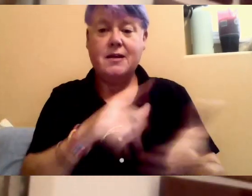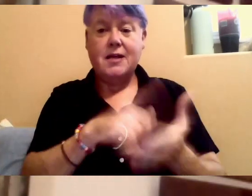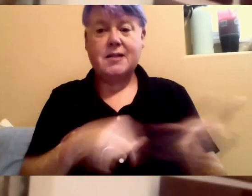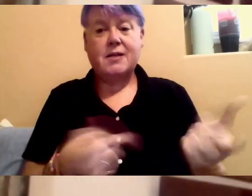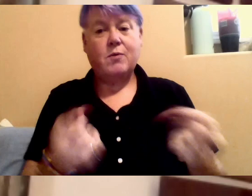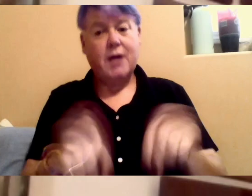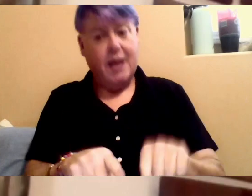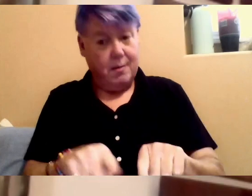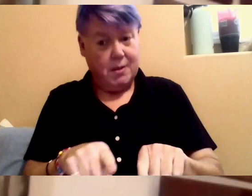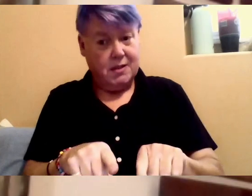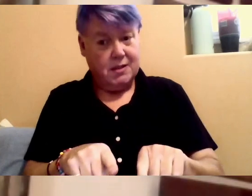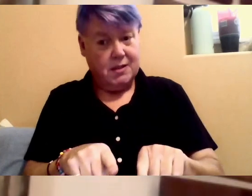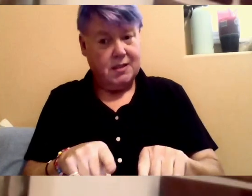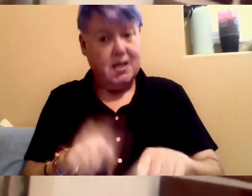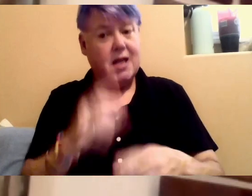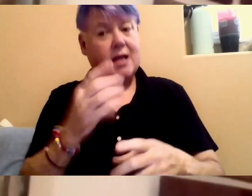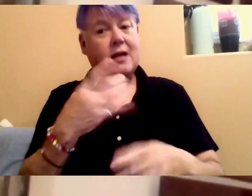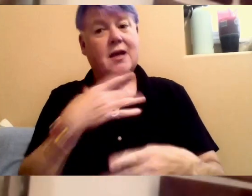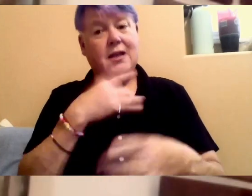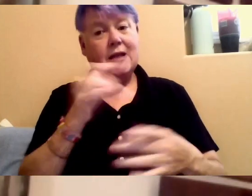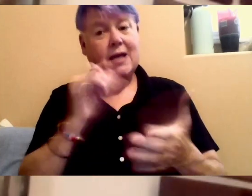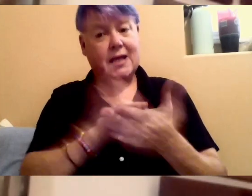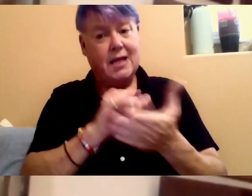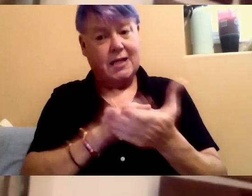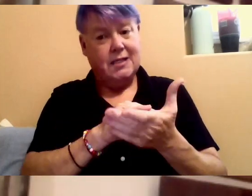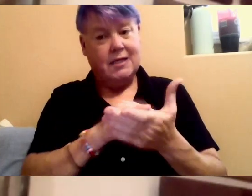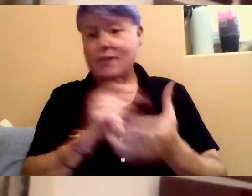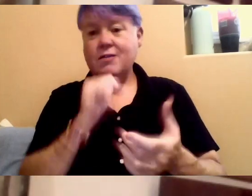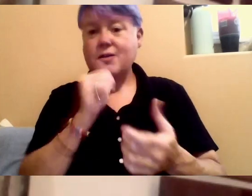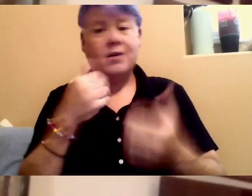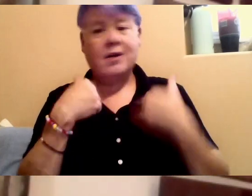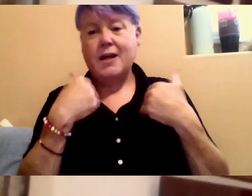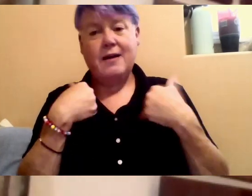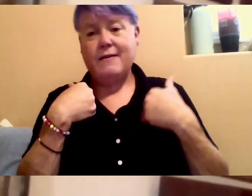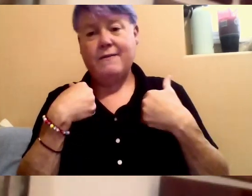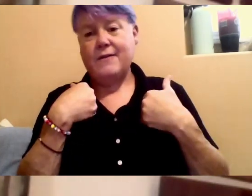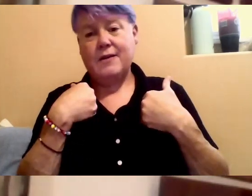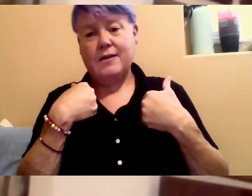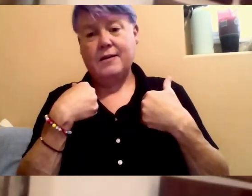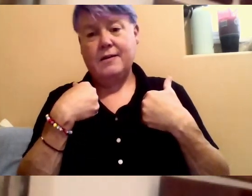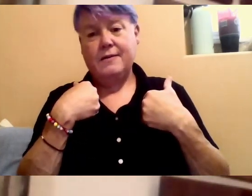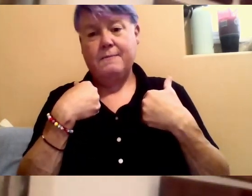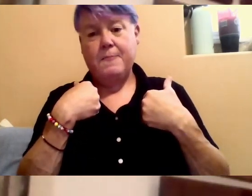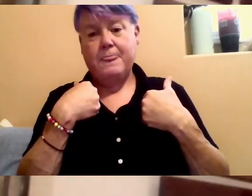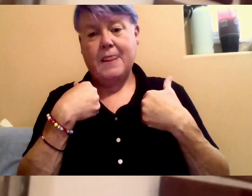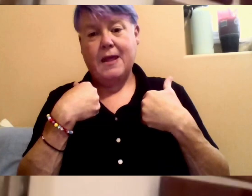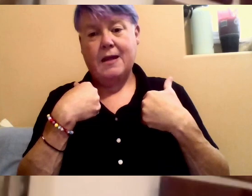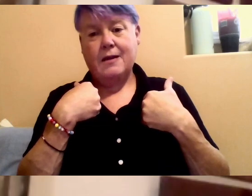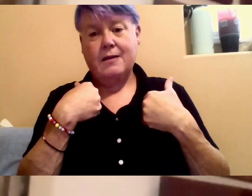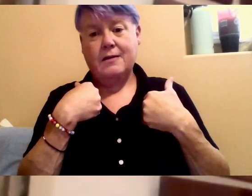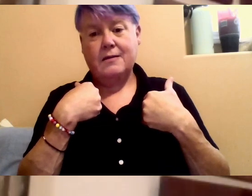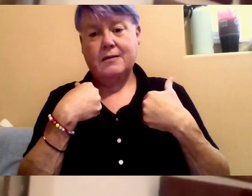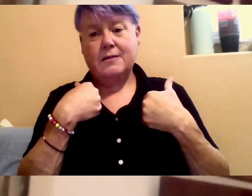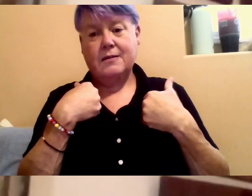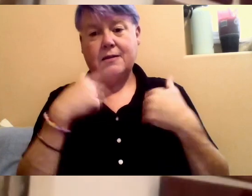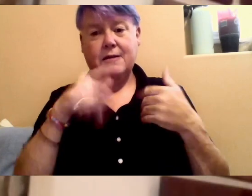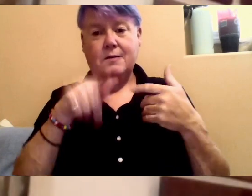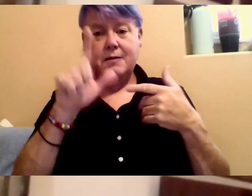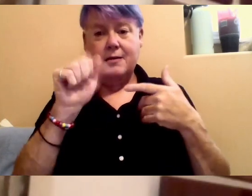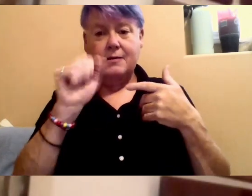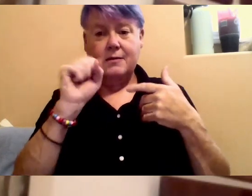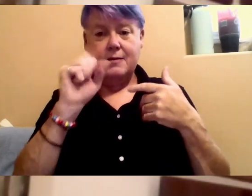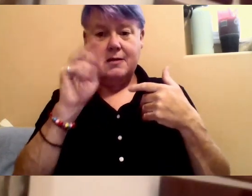a situation like that? You're not going to have bottles of plasma. You're not going to